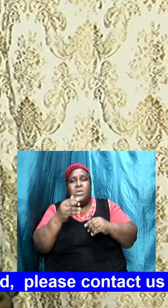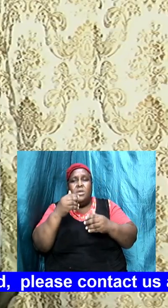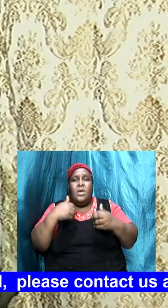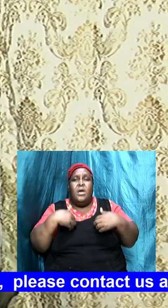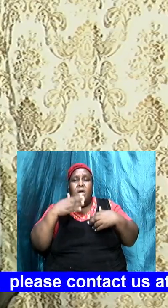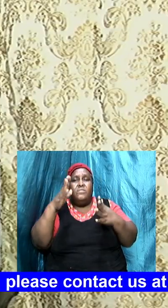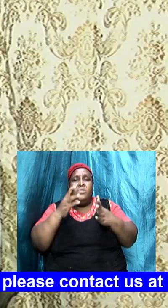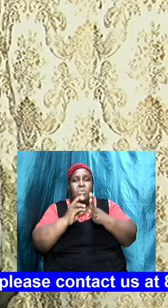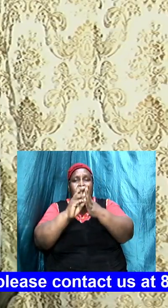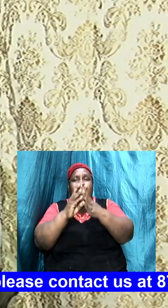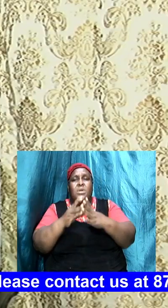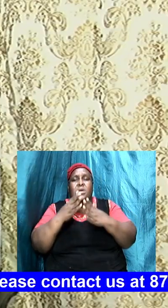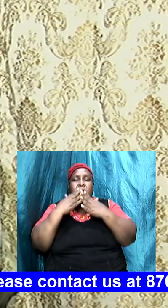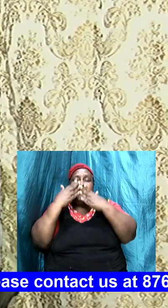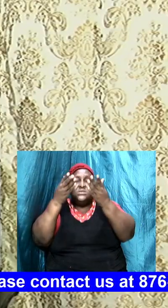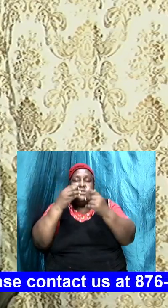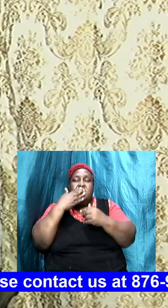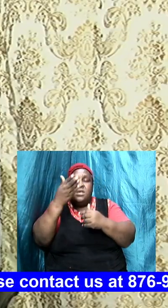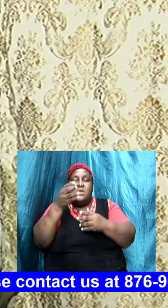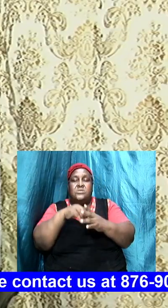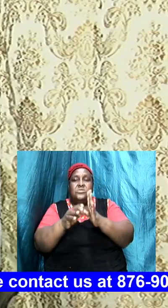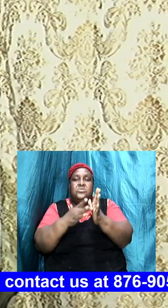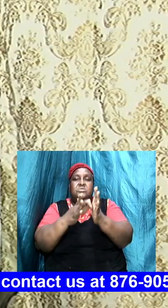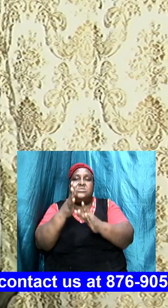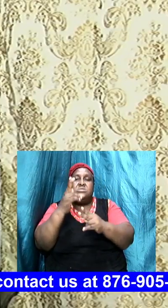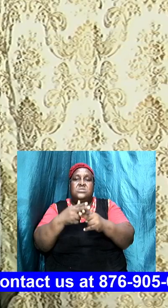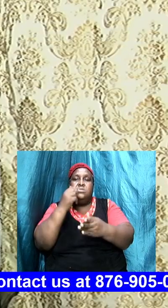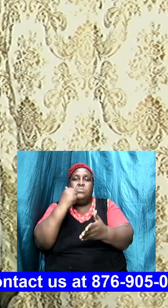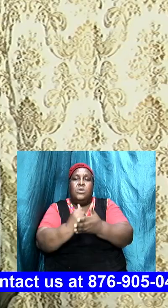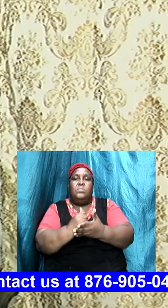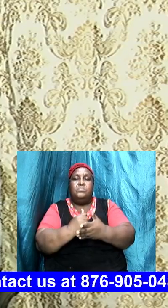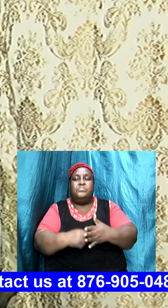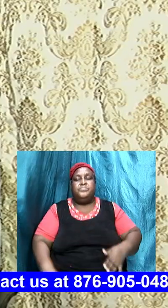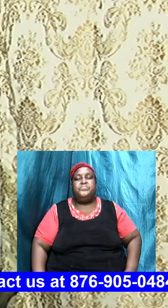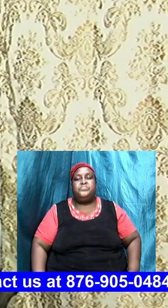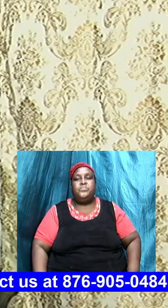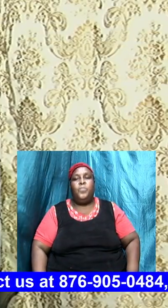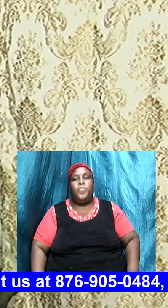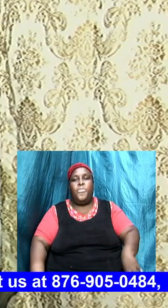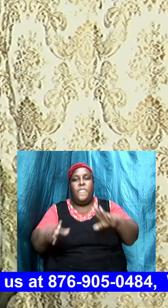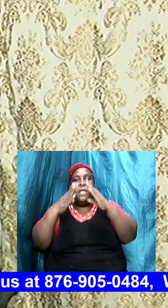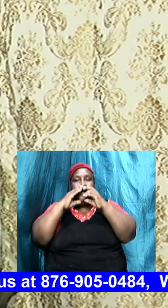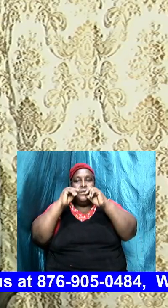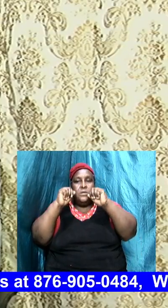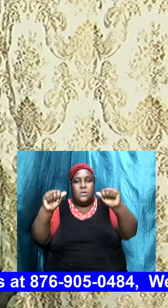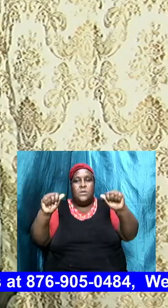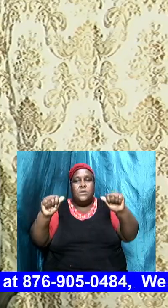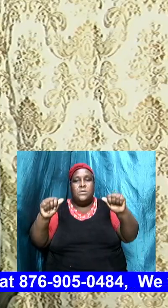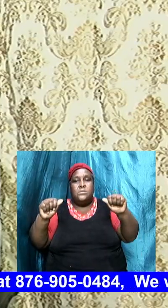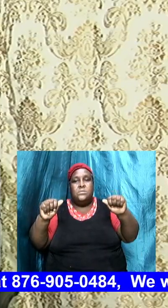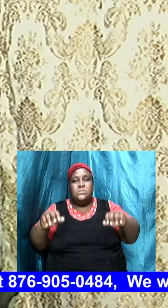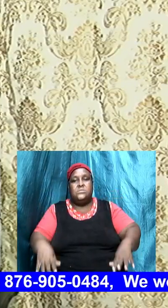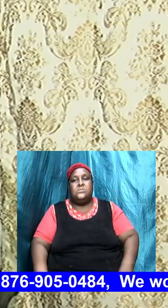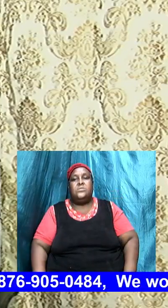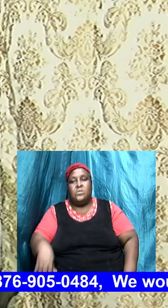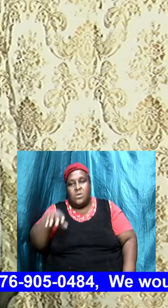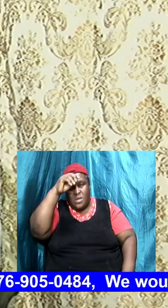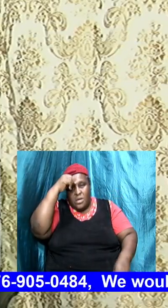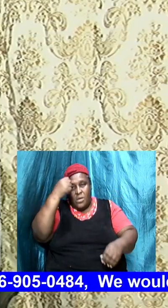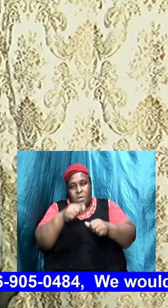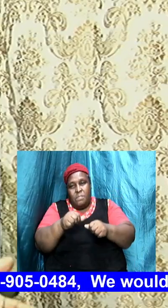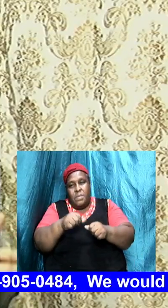thanks. In Jesus' name, amen. By way of announcement, remember